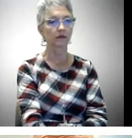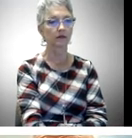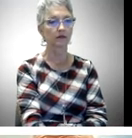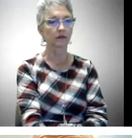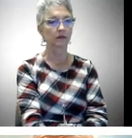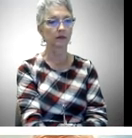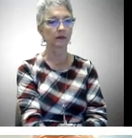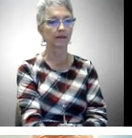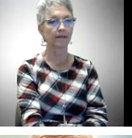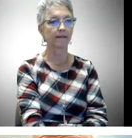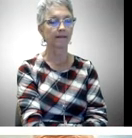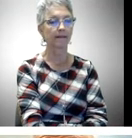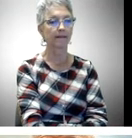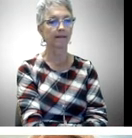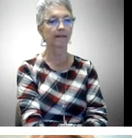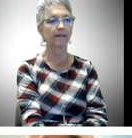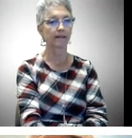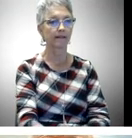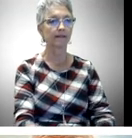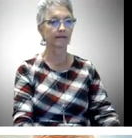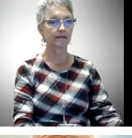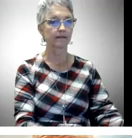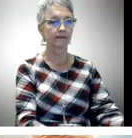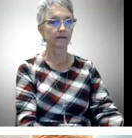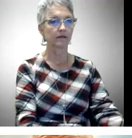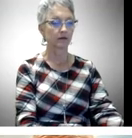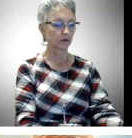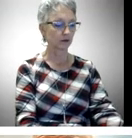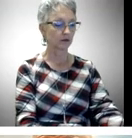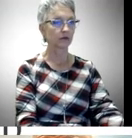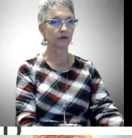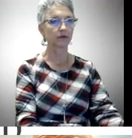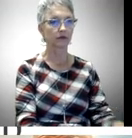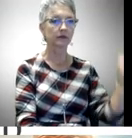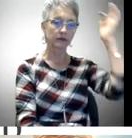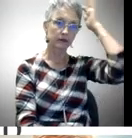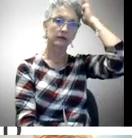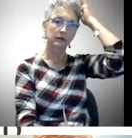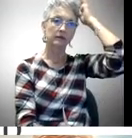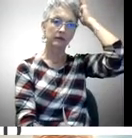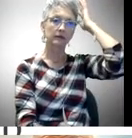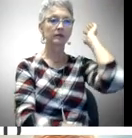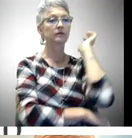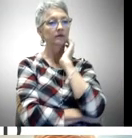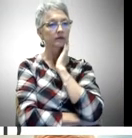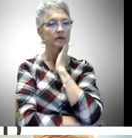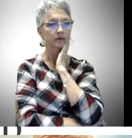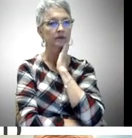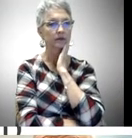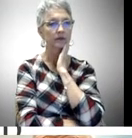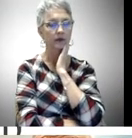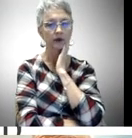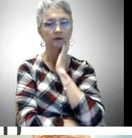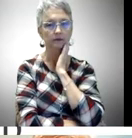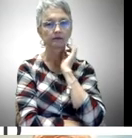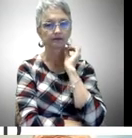legal authority to make decisions on behalf of a person, and the individual is injured? And so you don't have adequate consent.